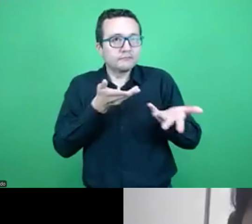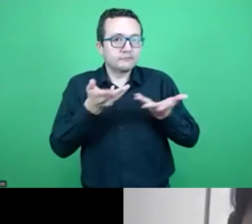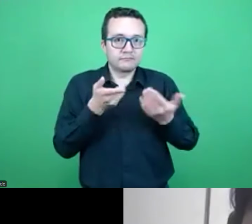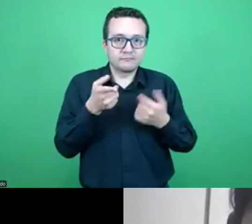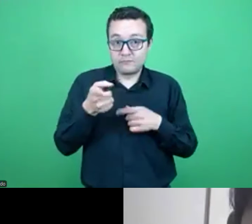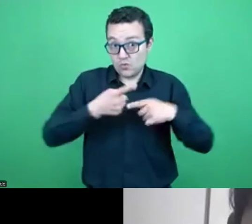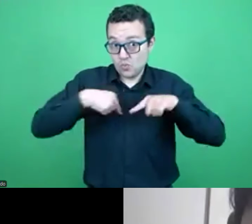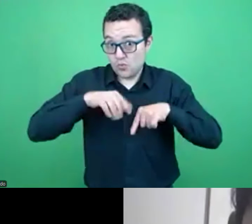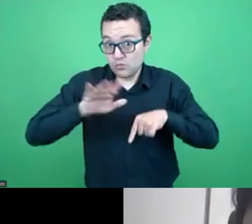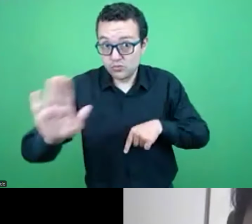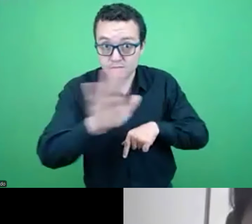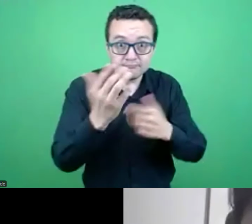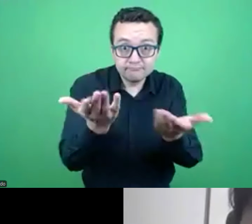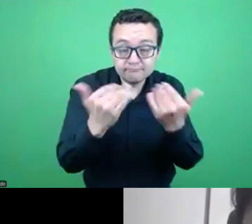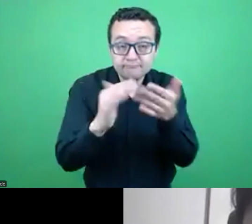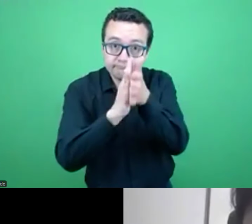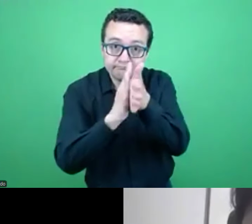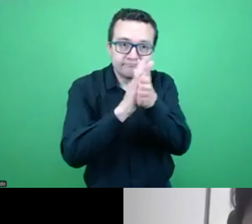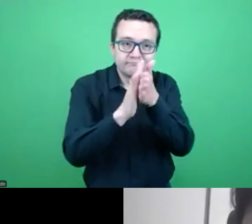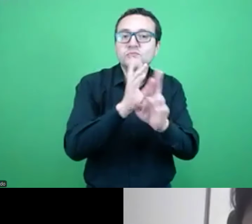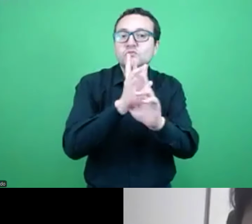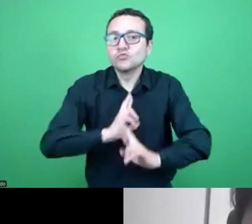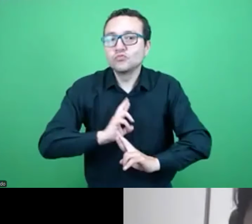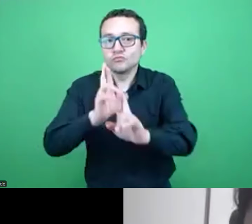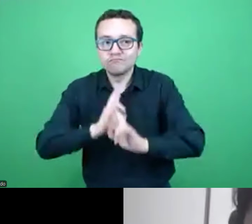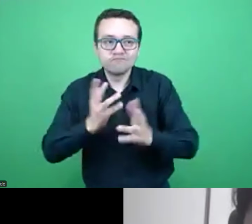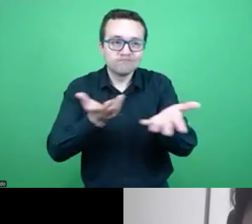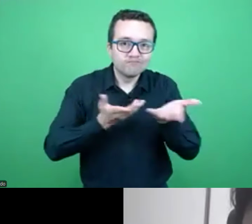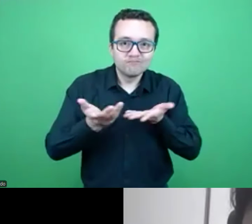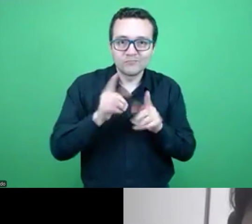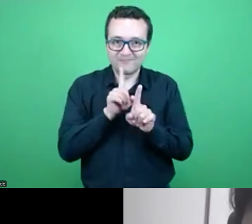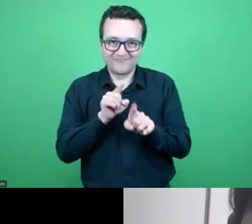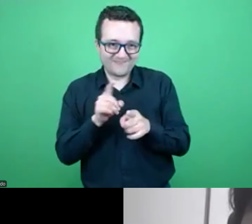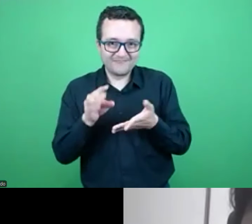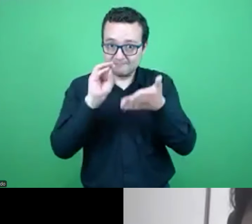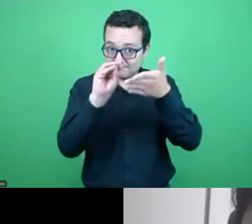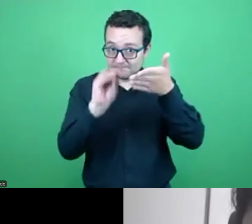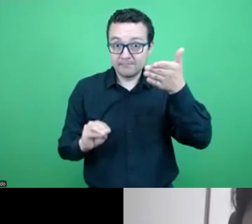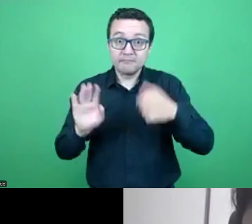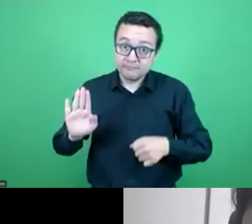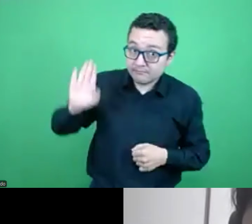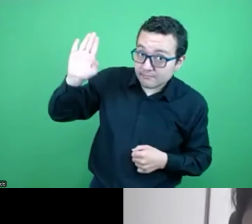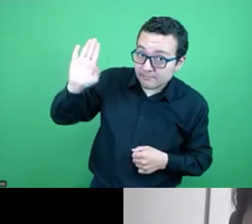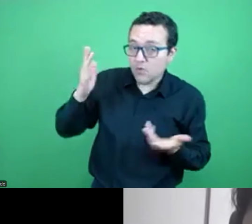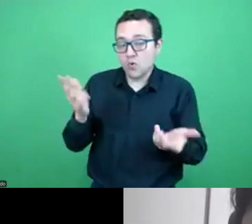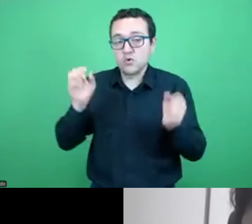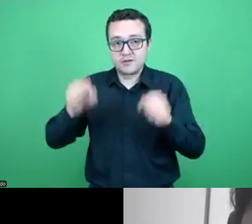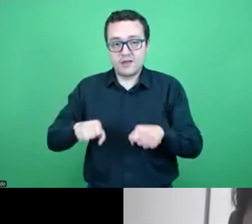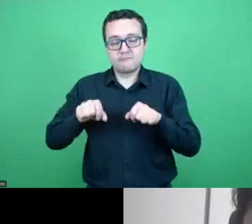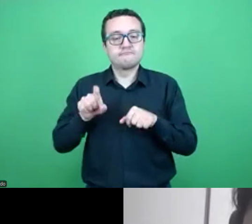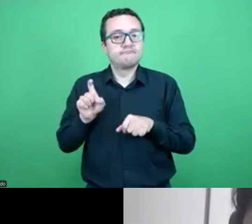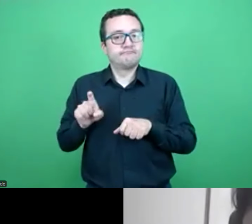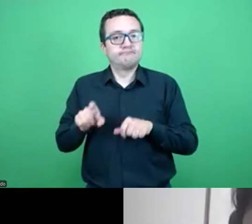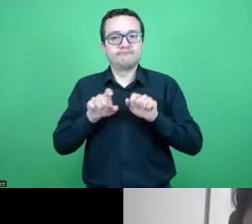that in order to help us to have some responses from you. And as Claro. Greta mentioned, we will be